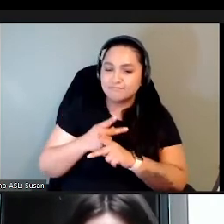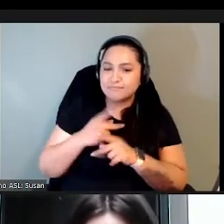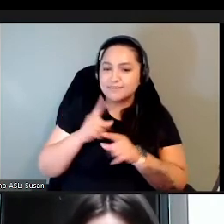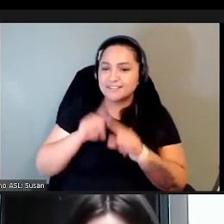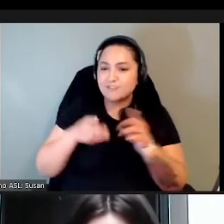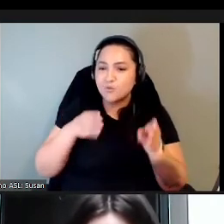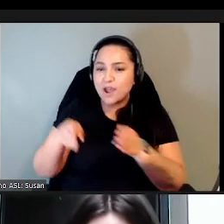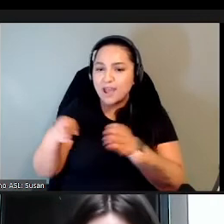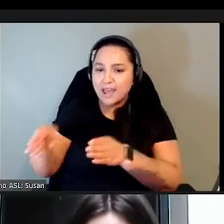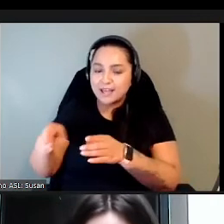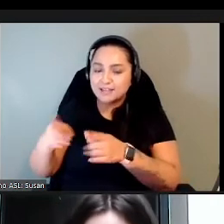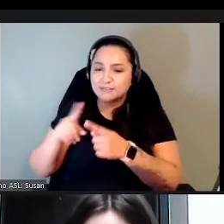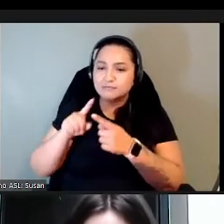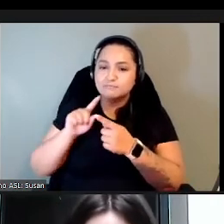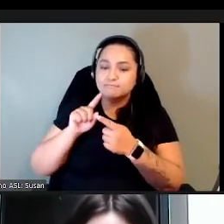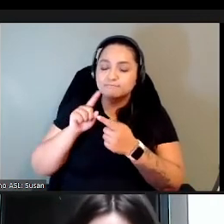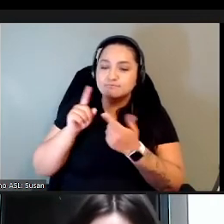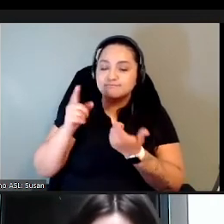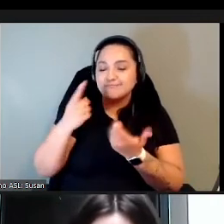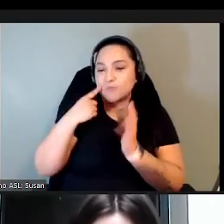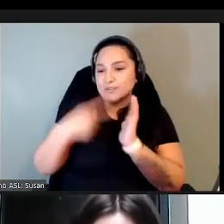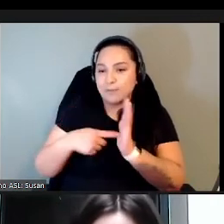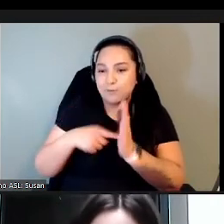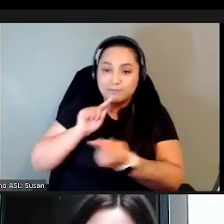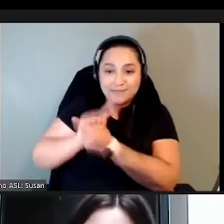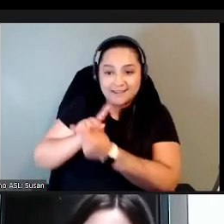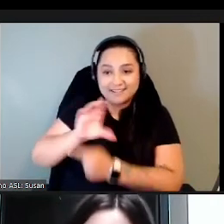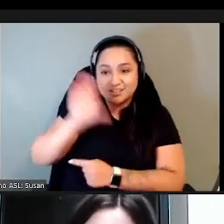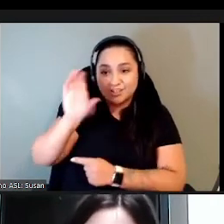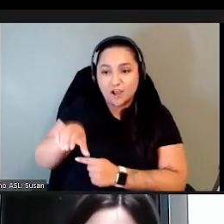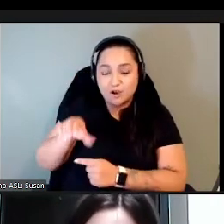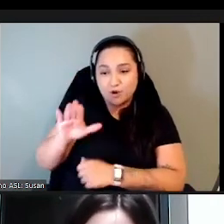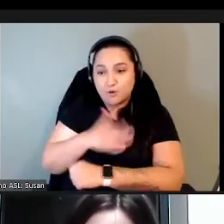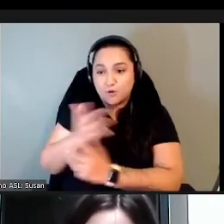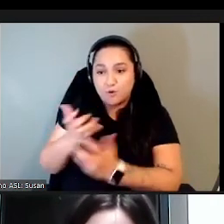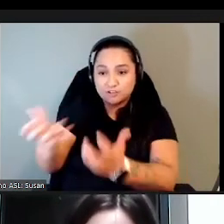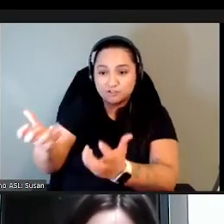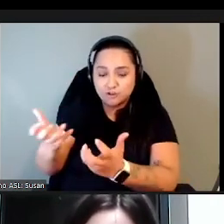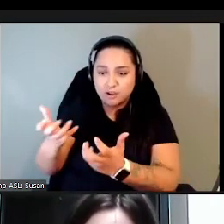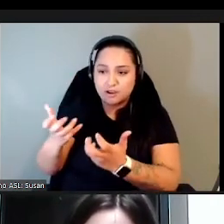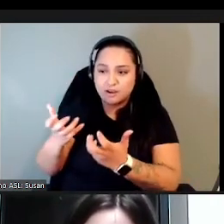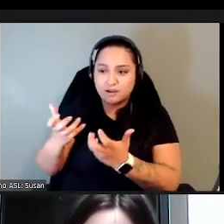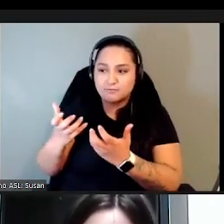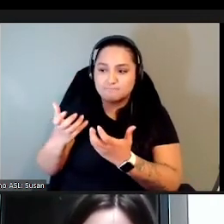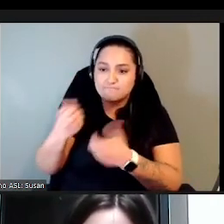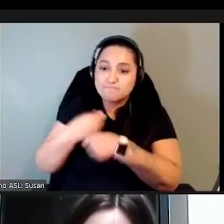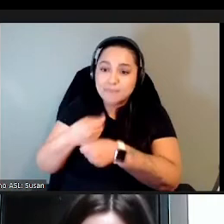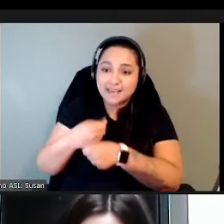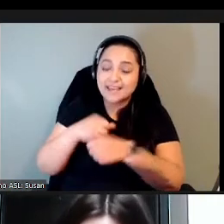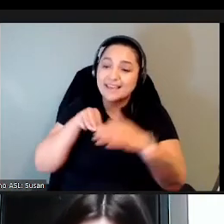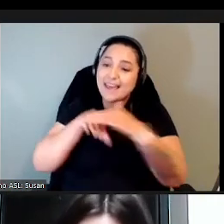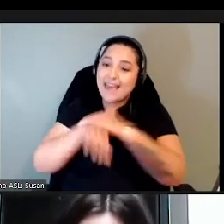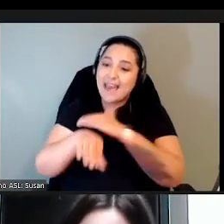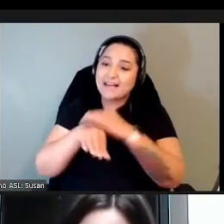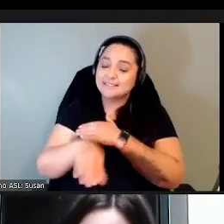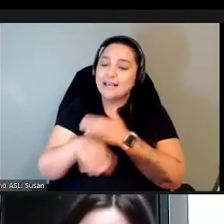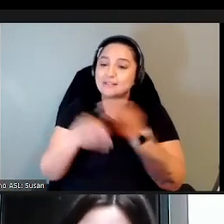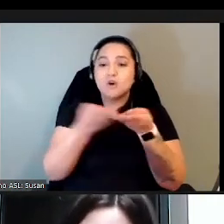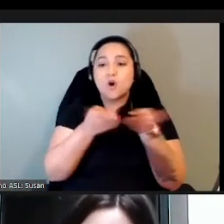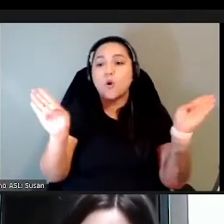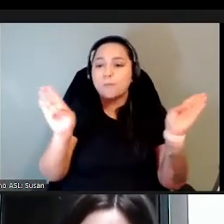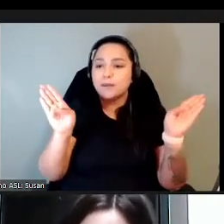Chicago Symphony Orchestra to find out how to make access ubiquitous, like available to these experiences